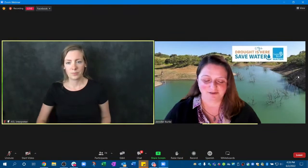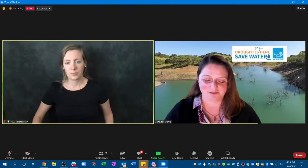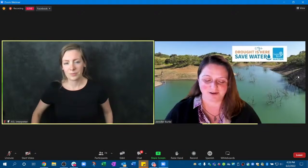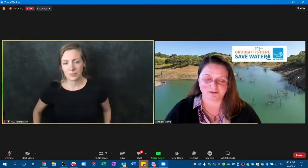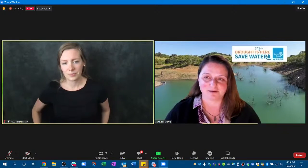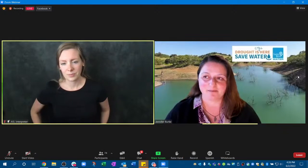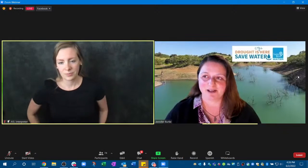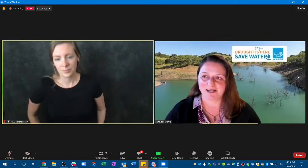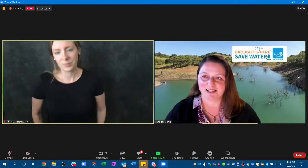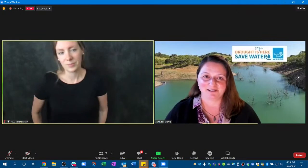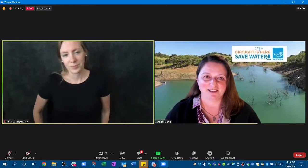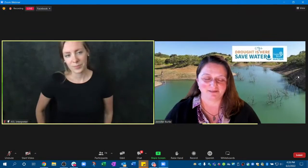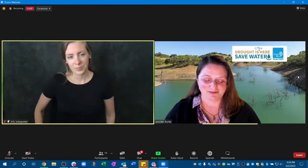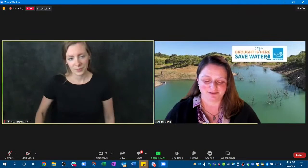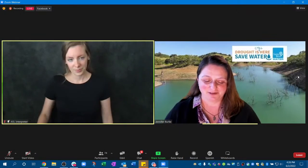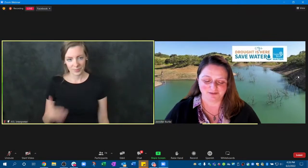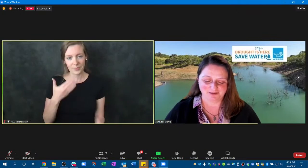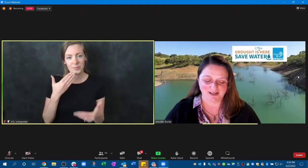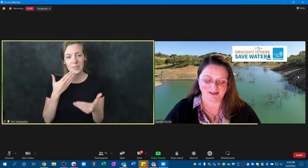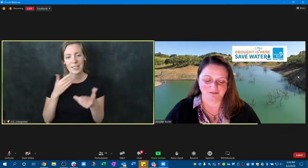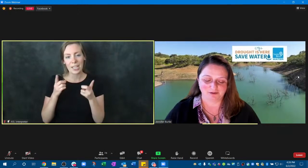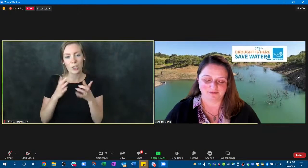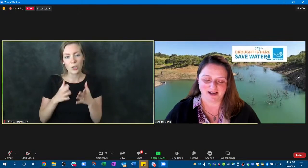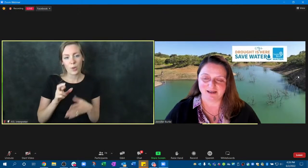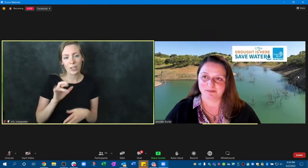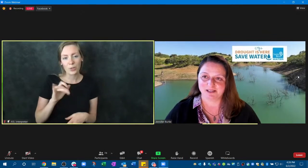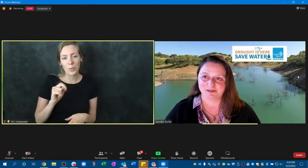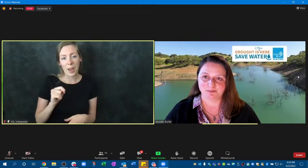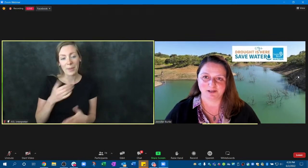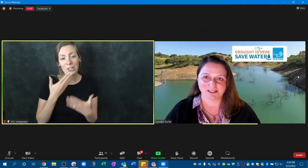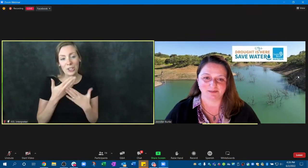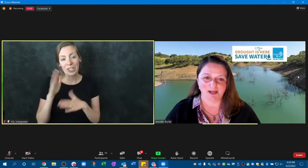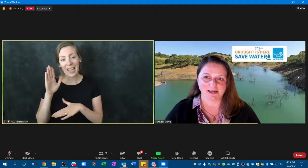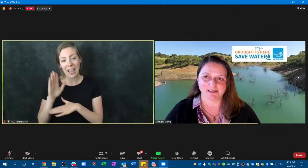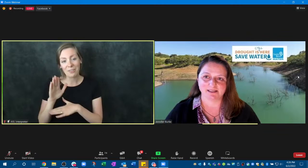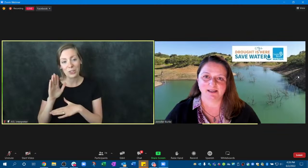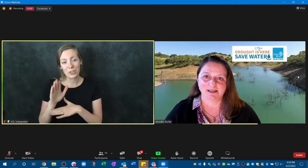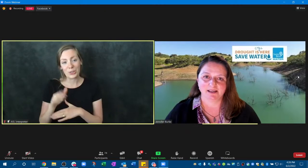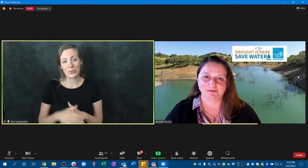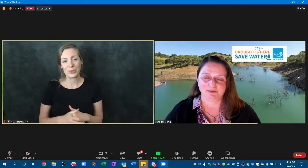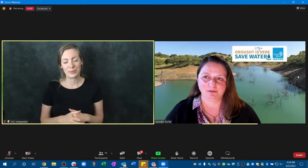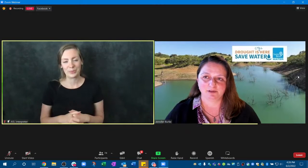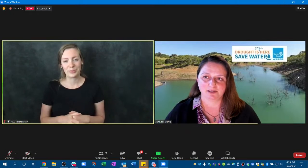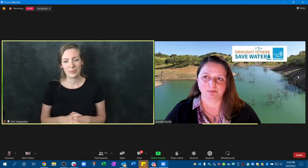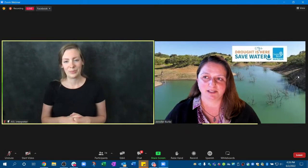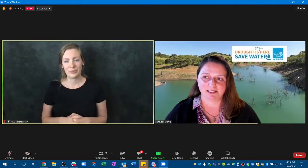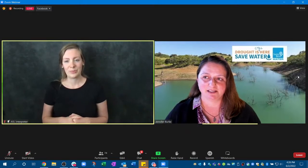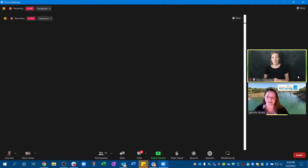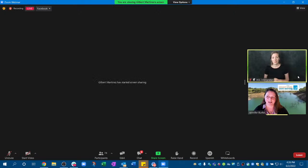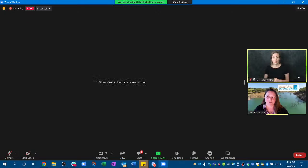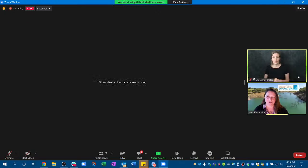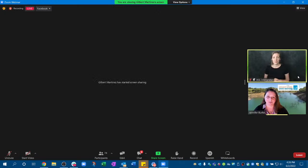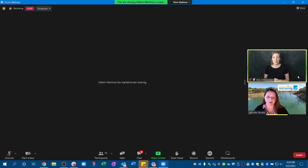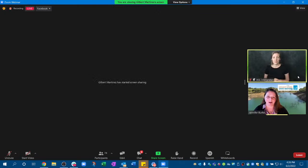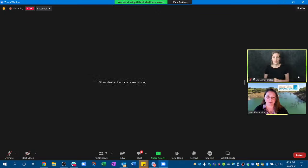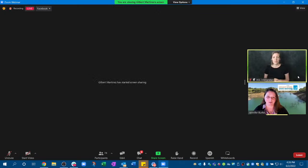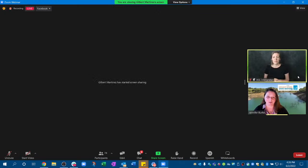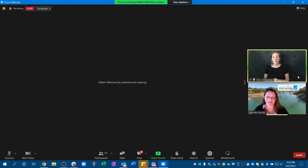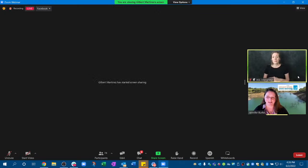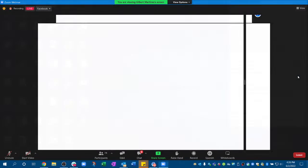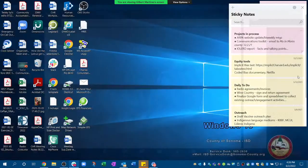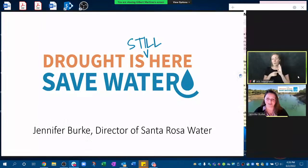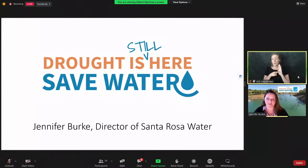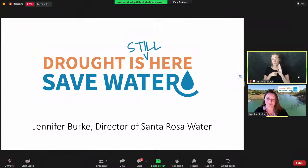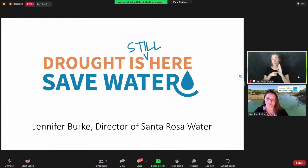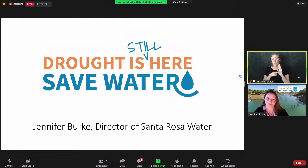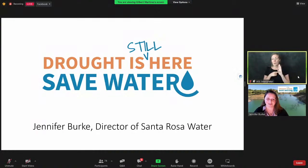Thank you, Director Abbott, Gracias. and good afternoon. Buenas Thank you for inviting Buenas me tardes, to está por participate. invitarme a If you participar. could please Por share my favor, por